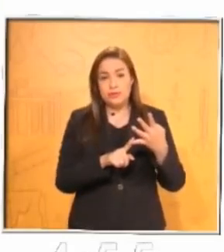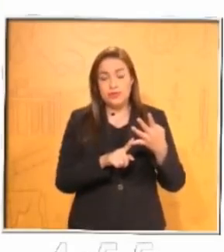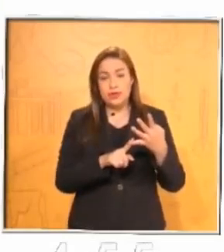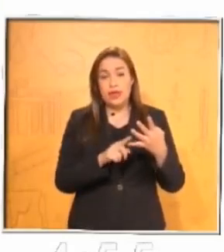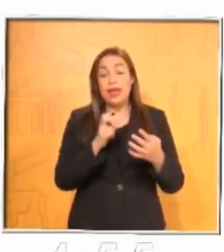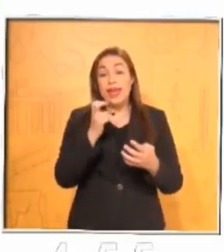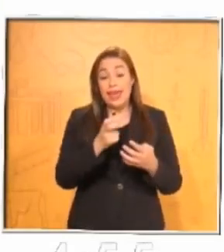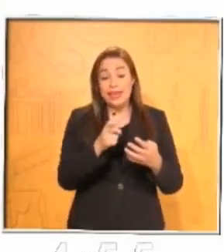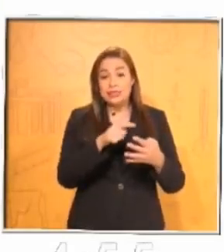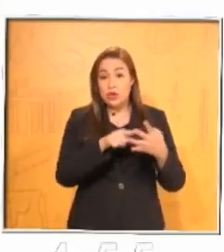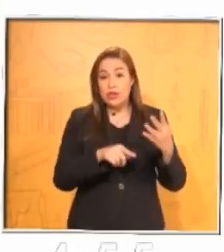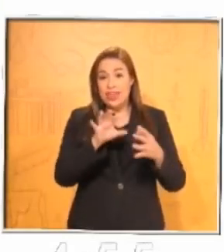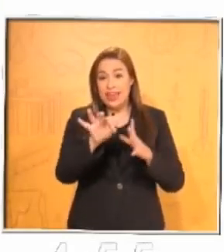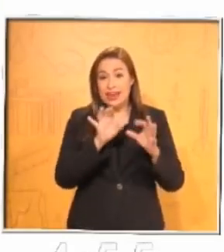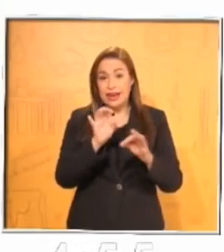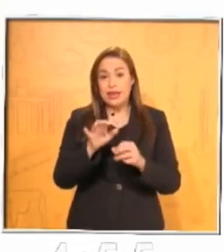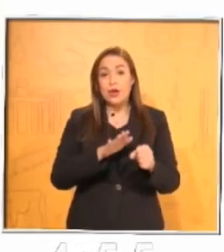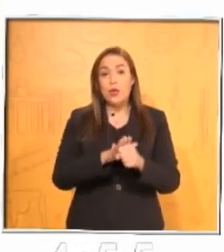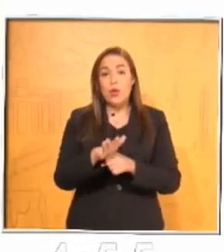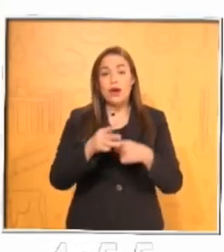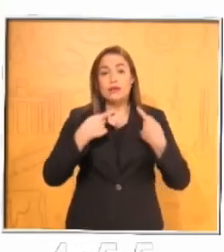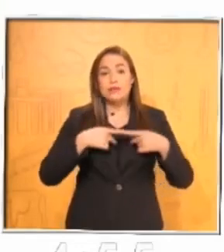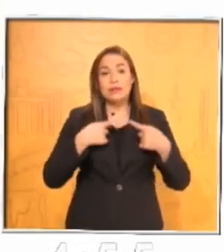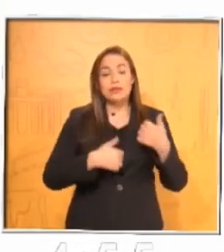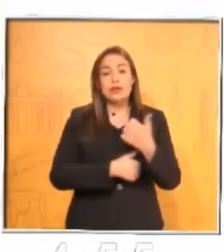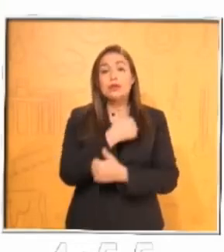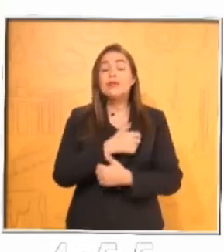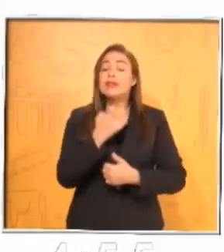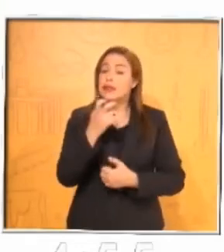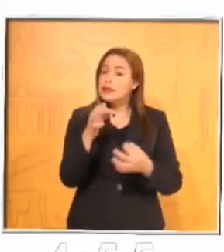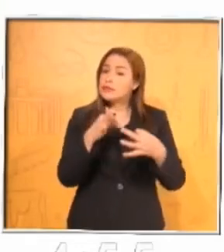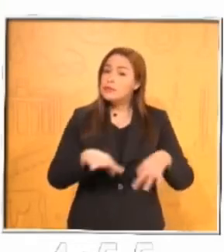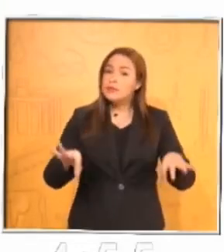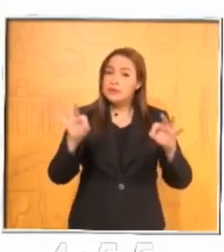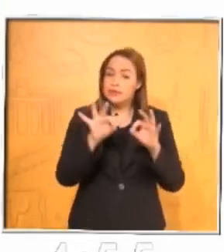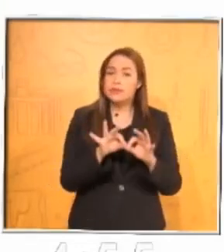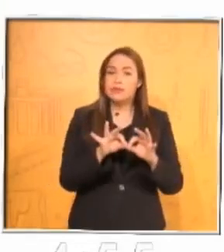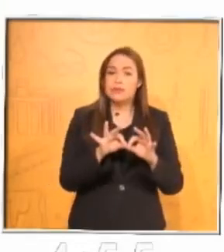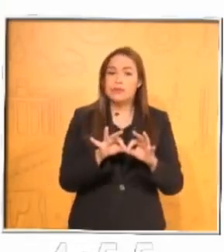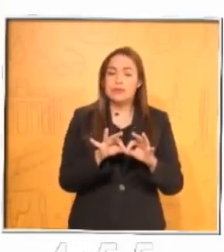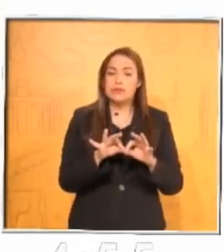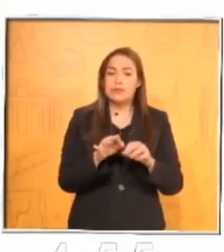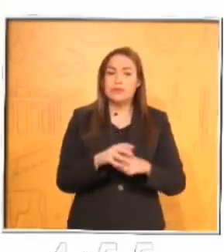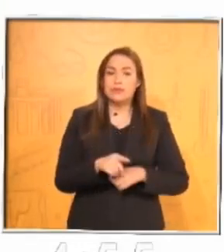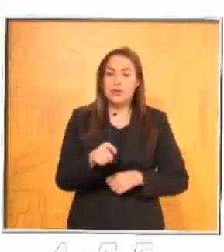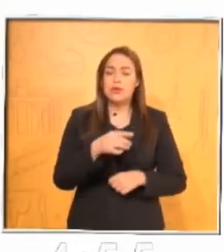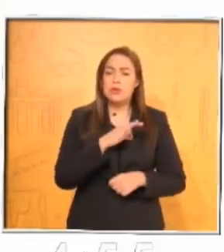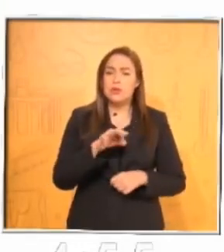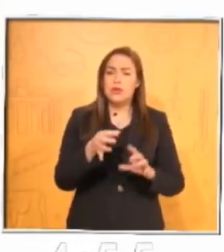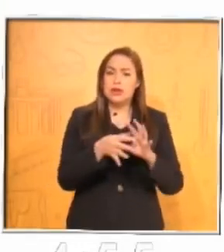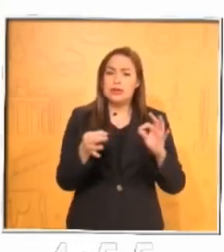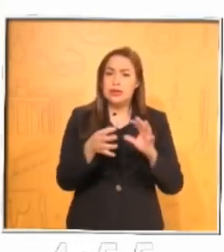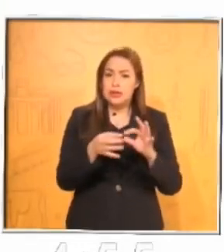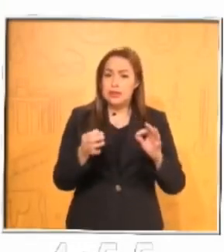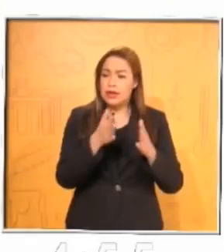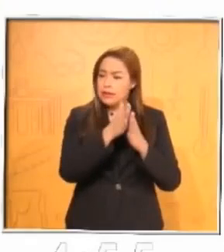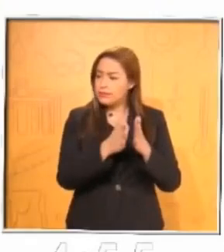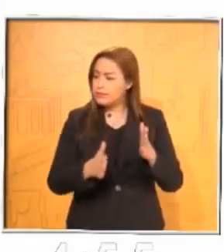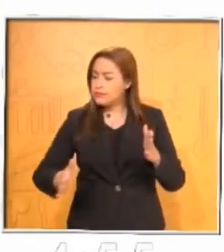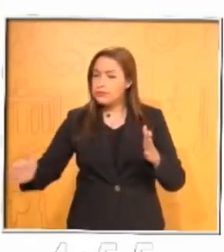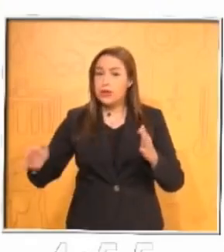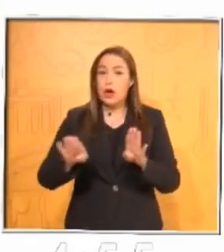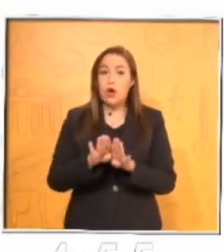important element of your comic strip because it describes the place in which the story